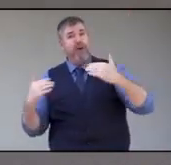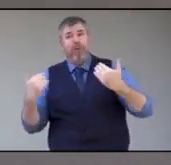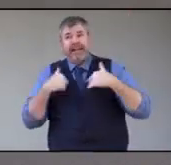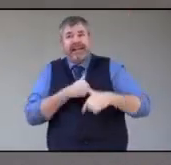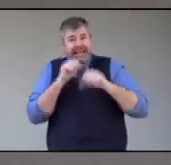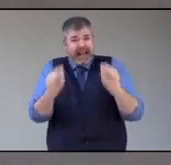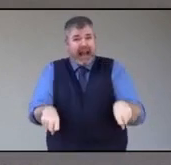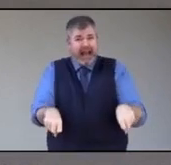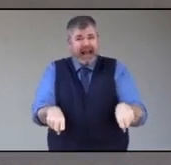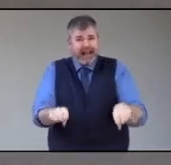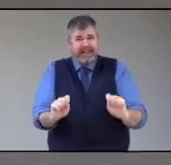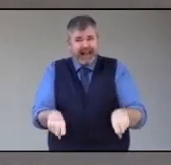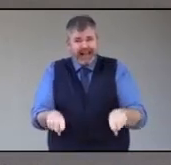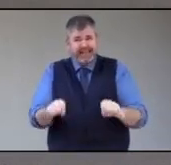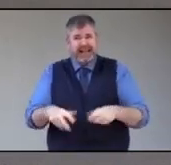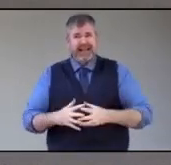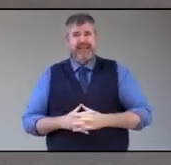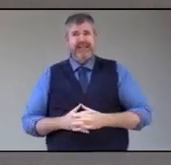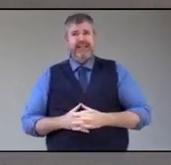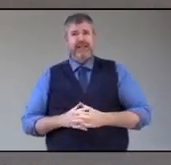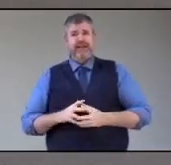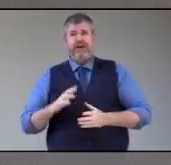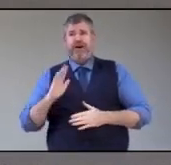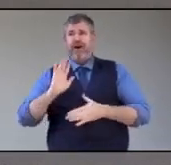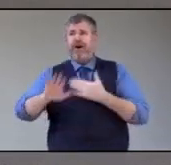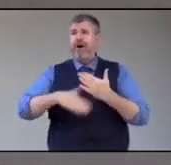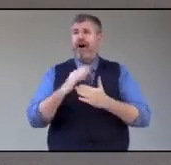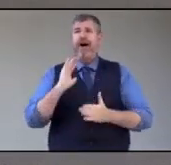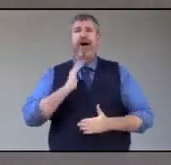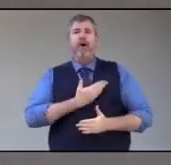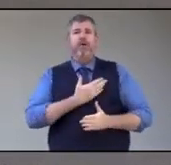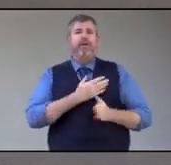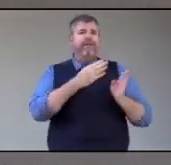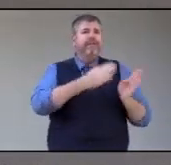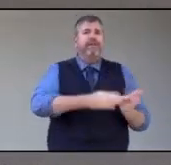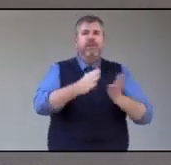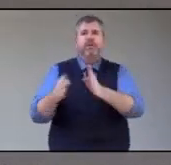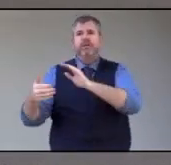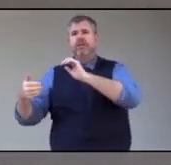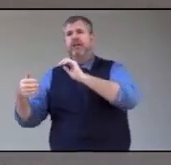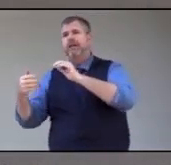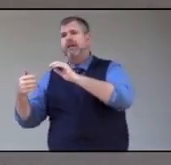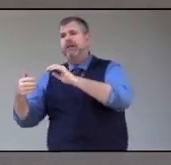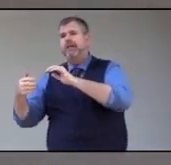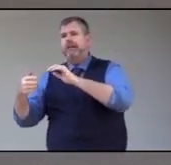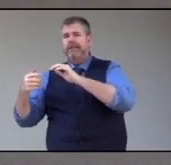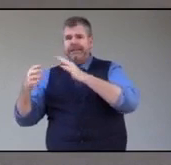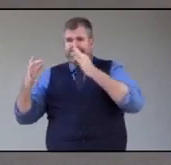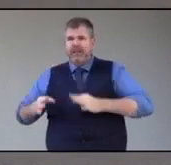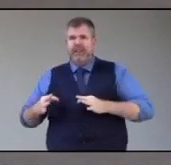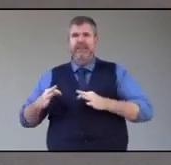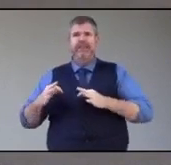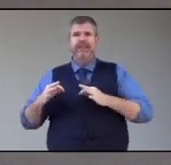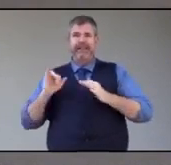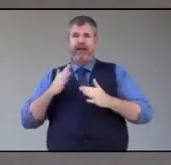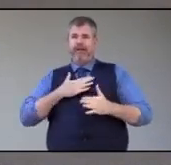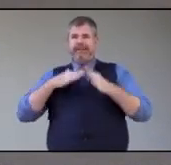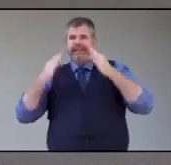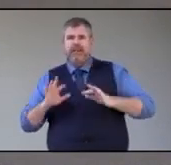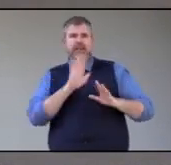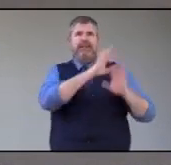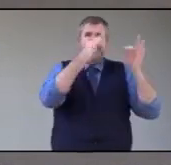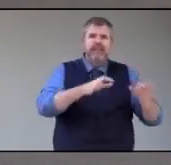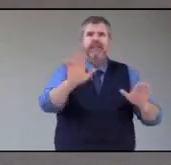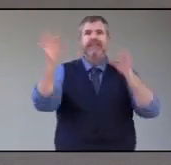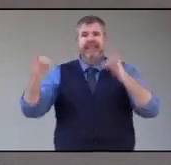our individual and collective decisions and actions that decide where this pandemic goes. We have